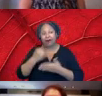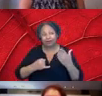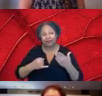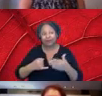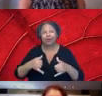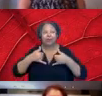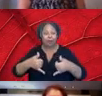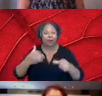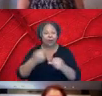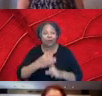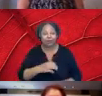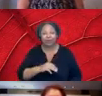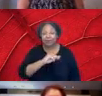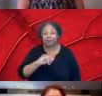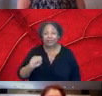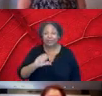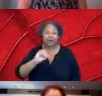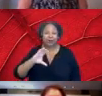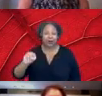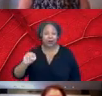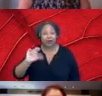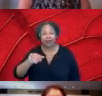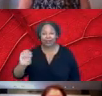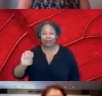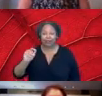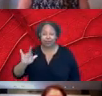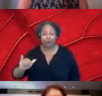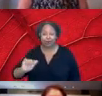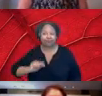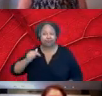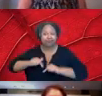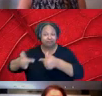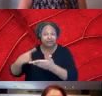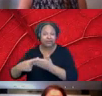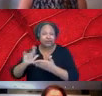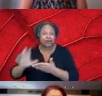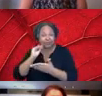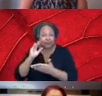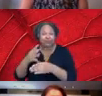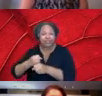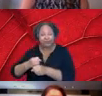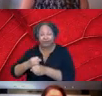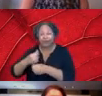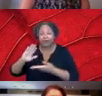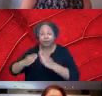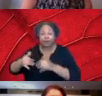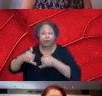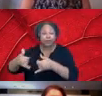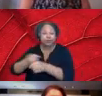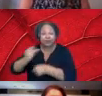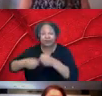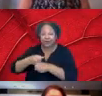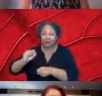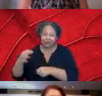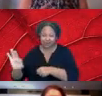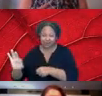say a few words about the impact of receiving the award and nominating. She was a recipient in 2019.